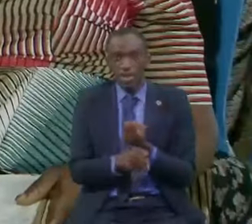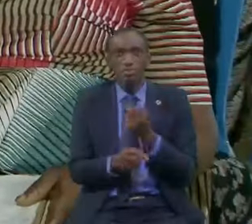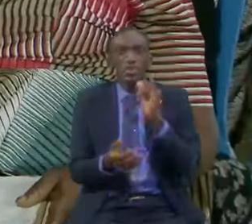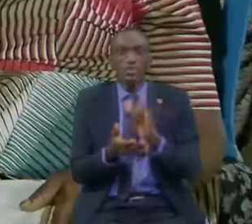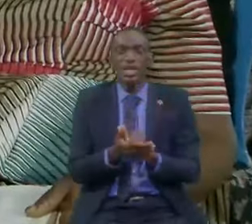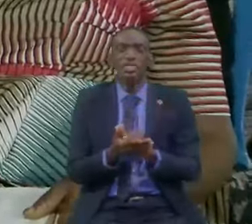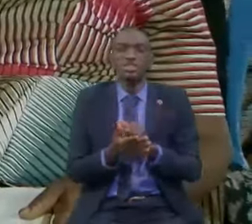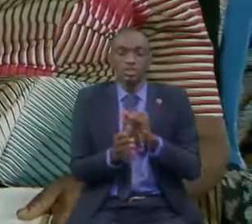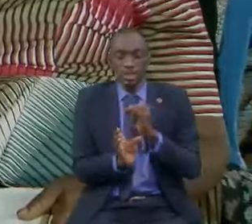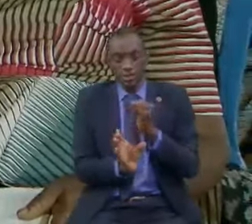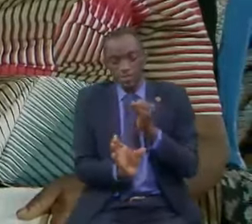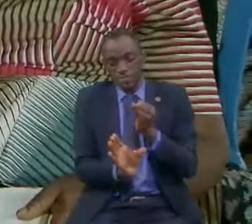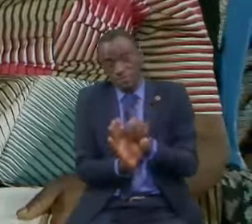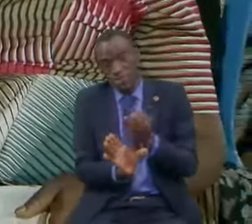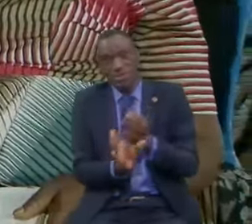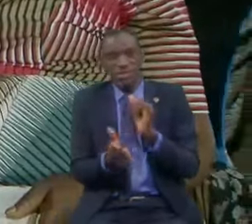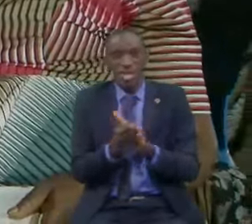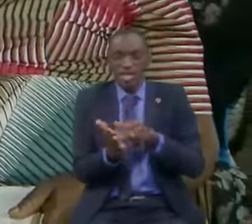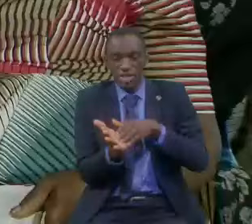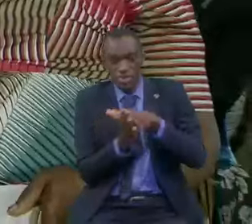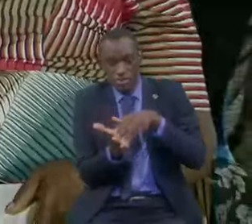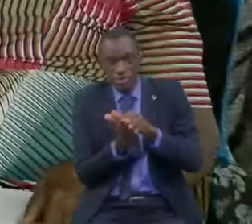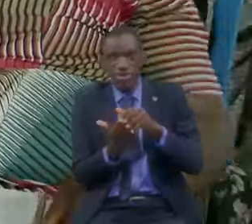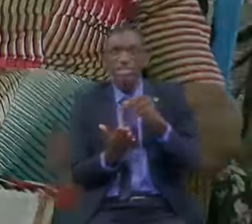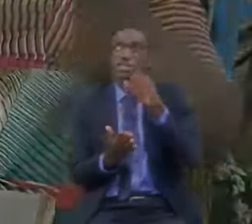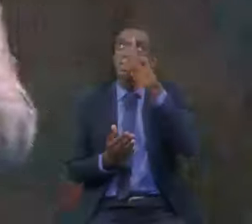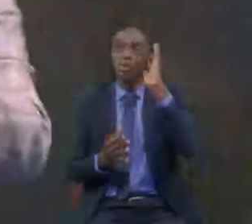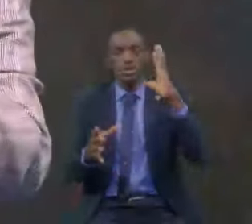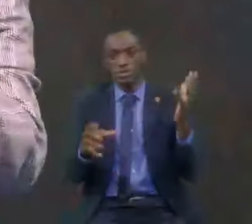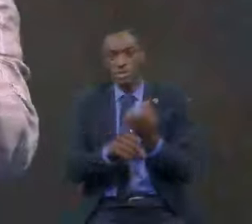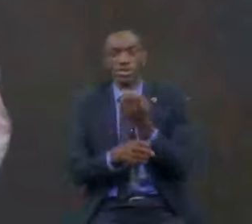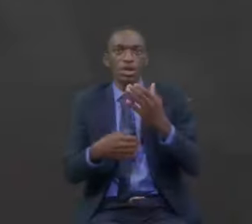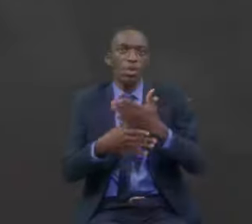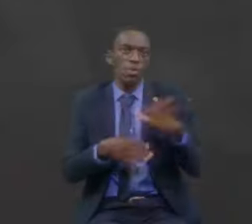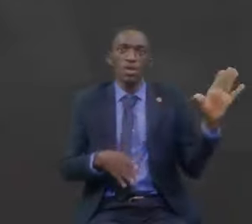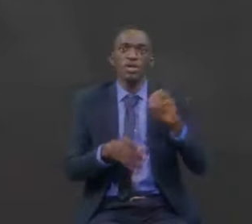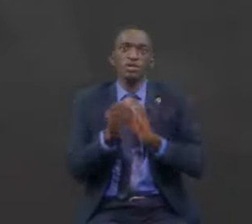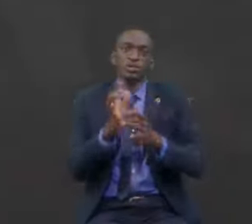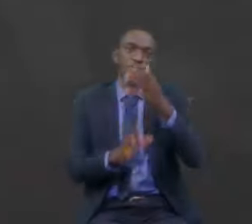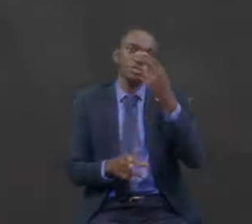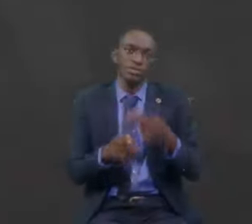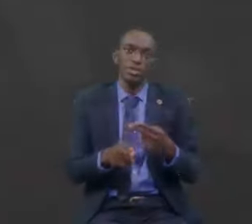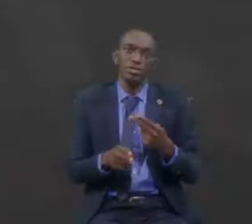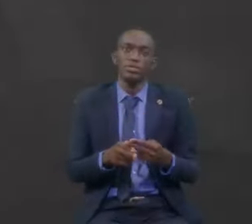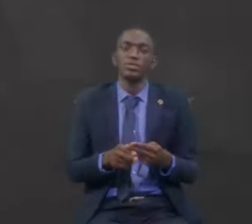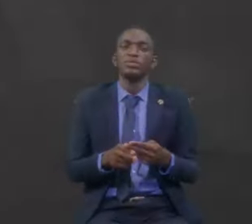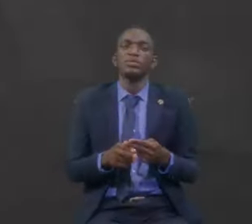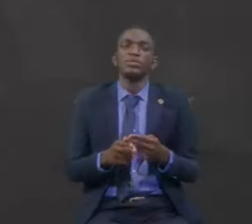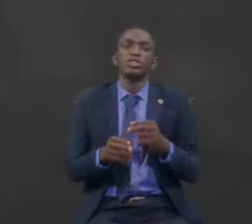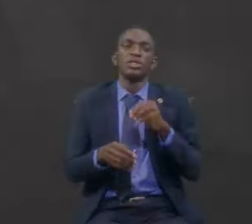that importance he'll take it away in Jesus name look at this in Acts